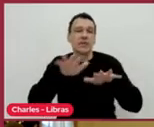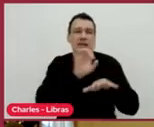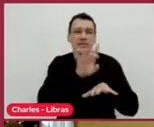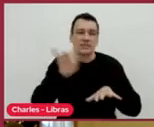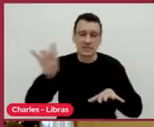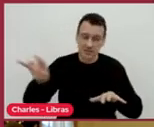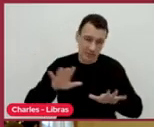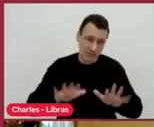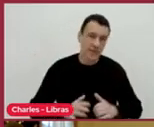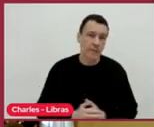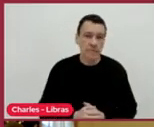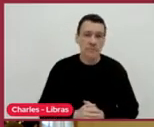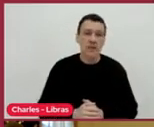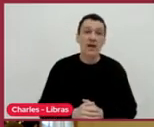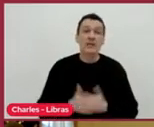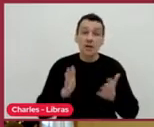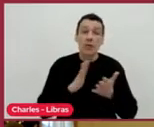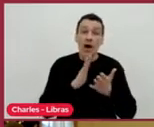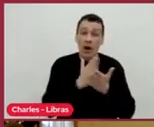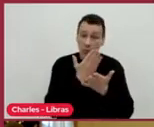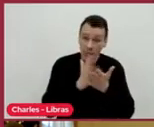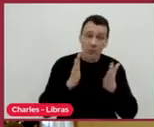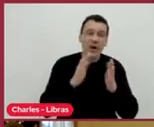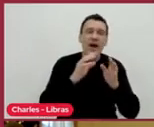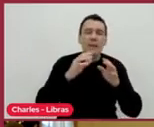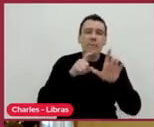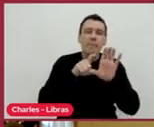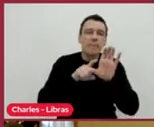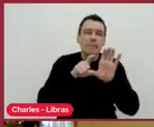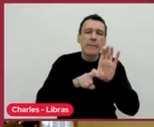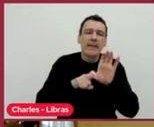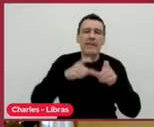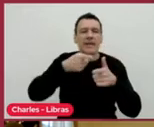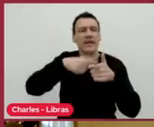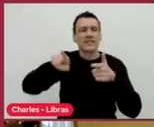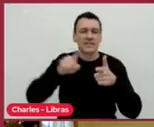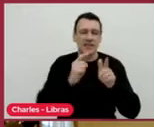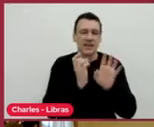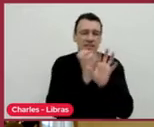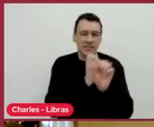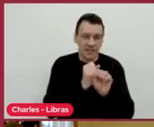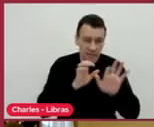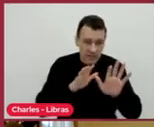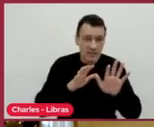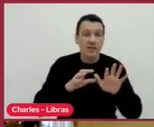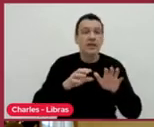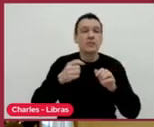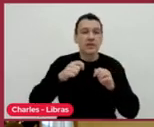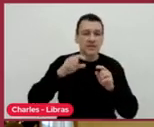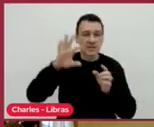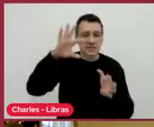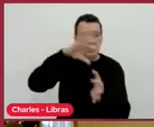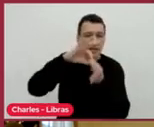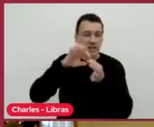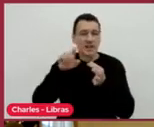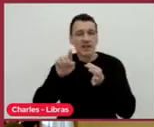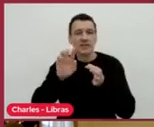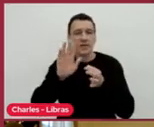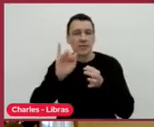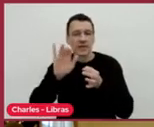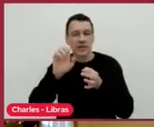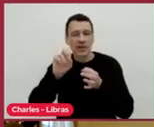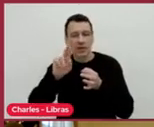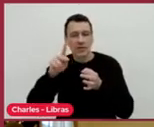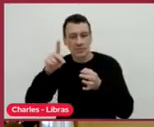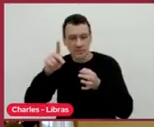And the sum of pending elements, it will depend on snapshots, line items, and the B Corp line items. This is